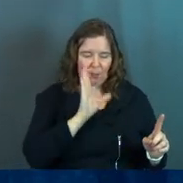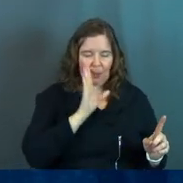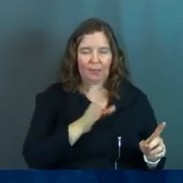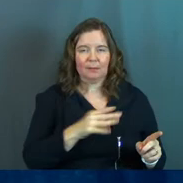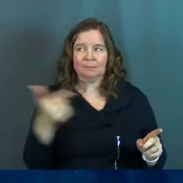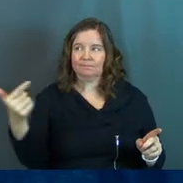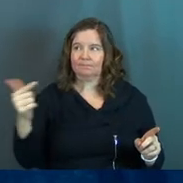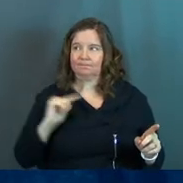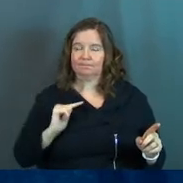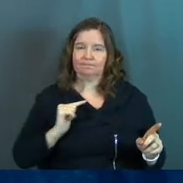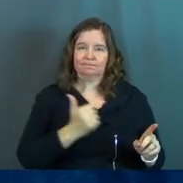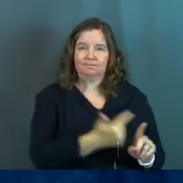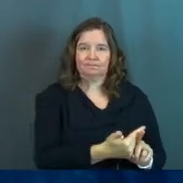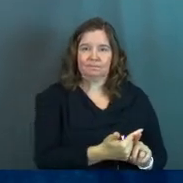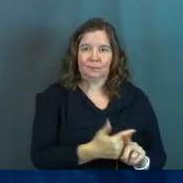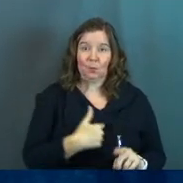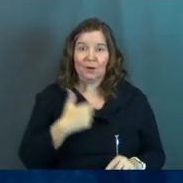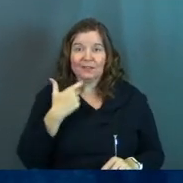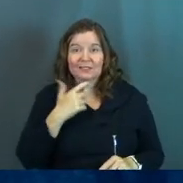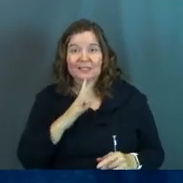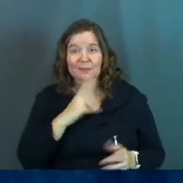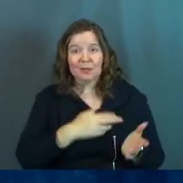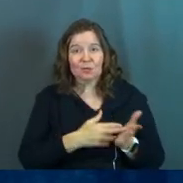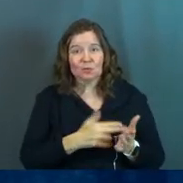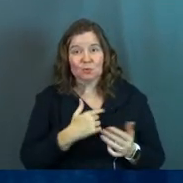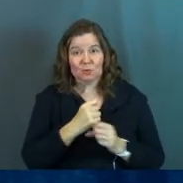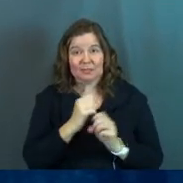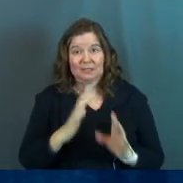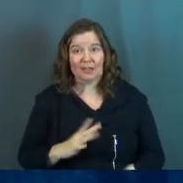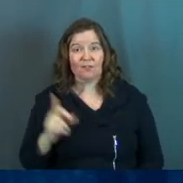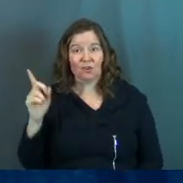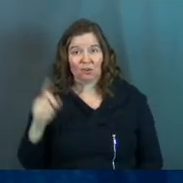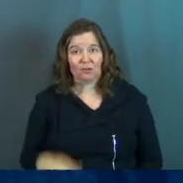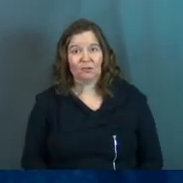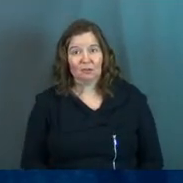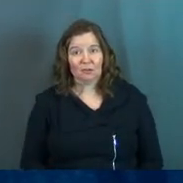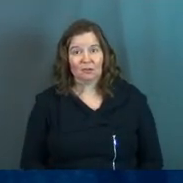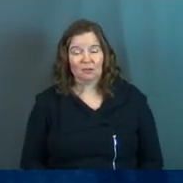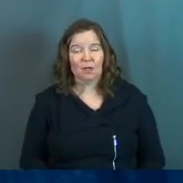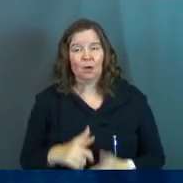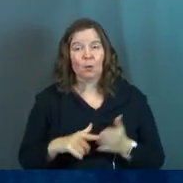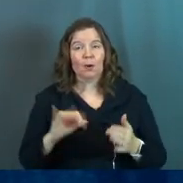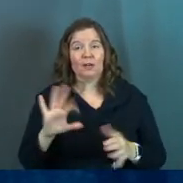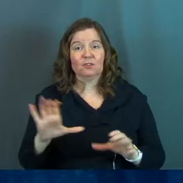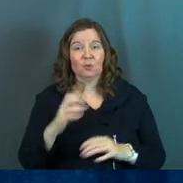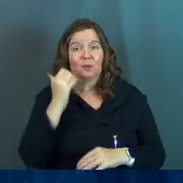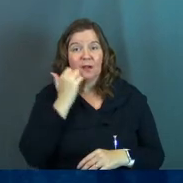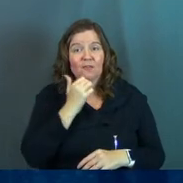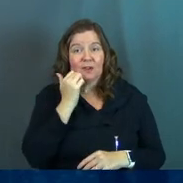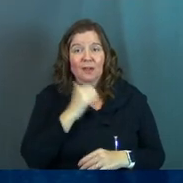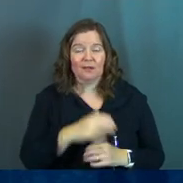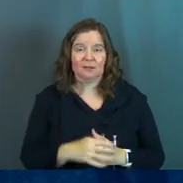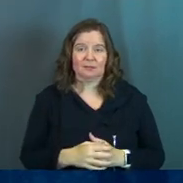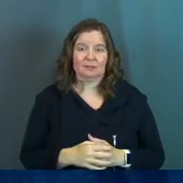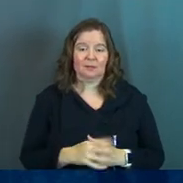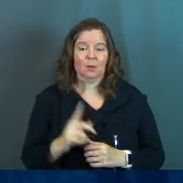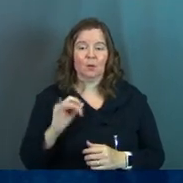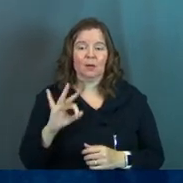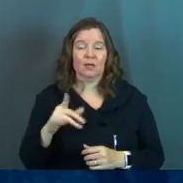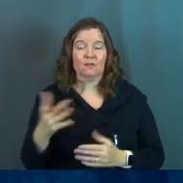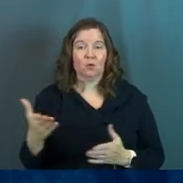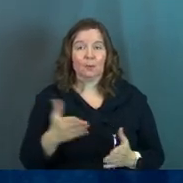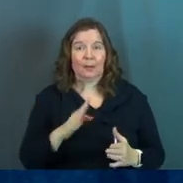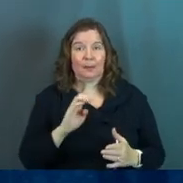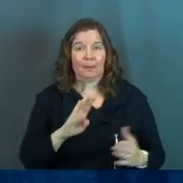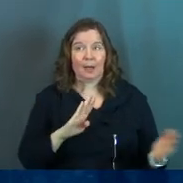them. What if you just speak the truth to the Savior? And what if you do it every single day? And what if you